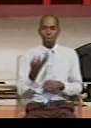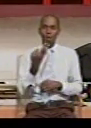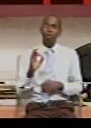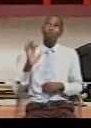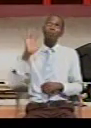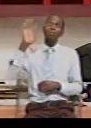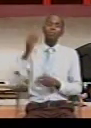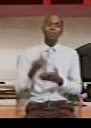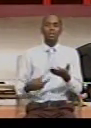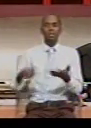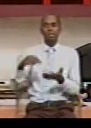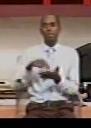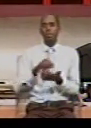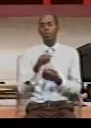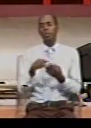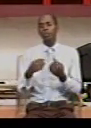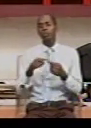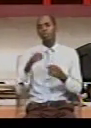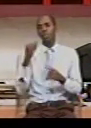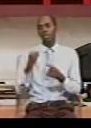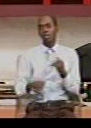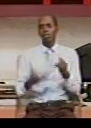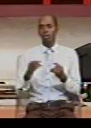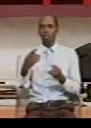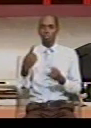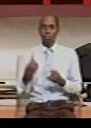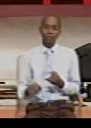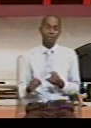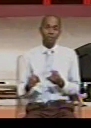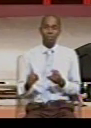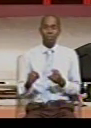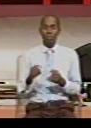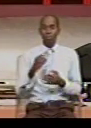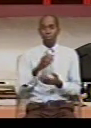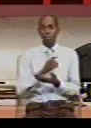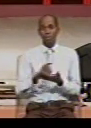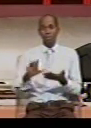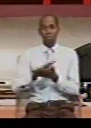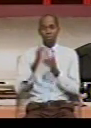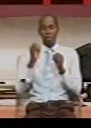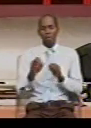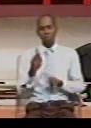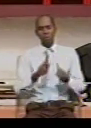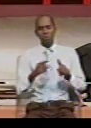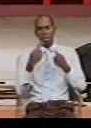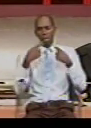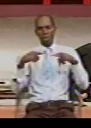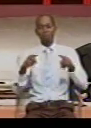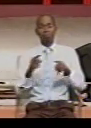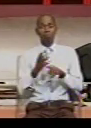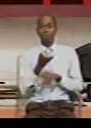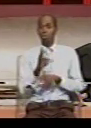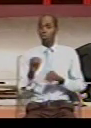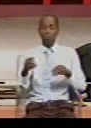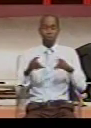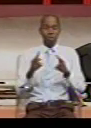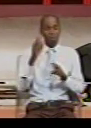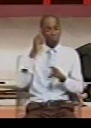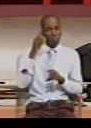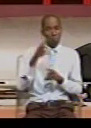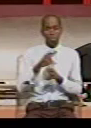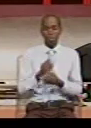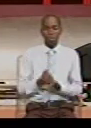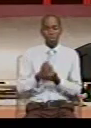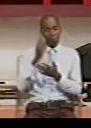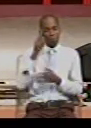natural and people say there is nothing they can do for you anymore, the supernatural power of